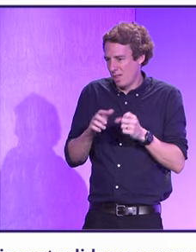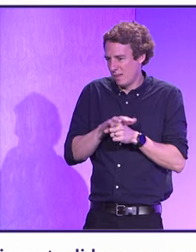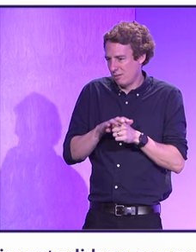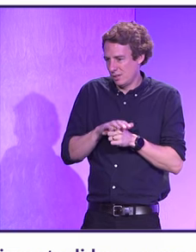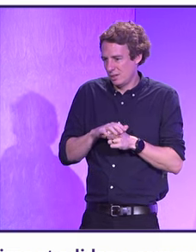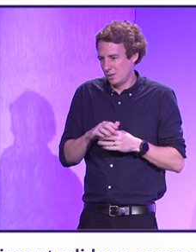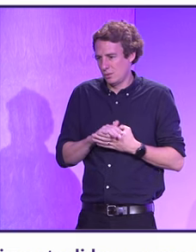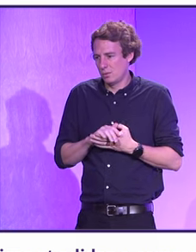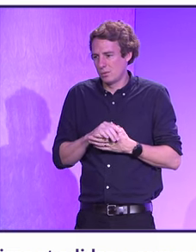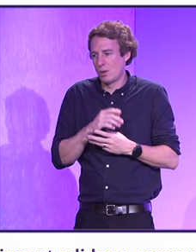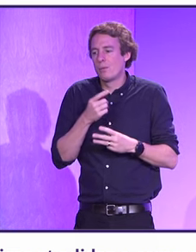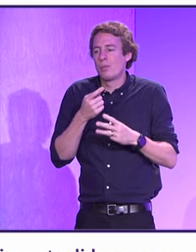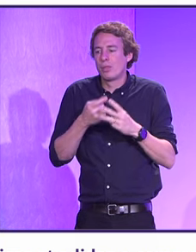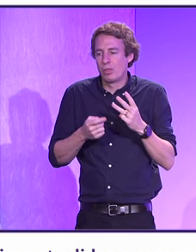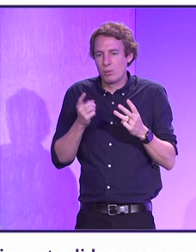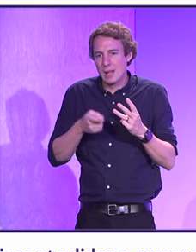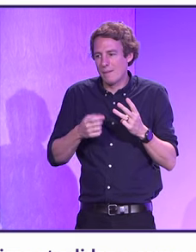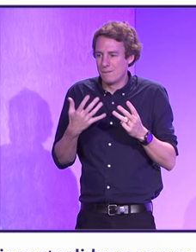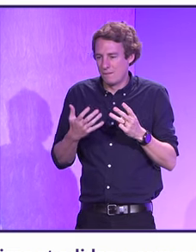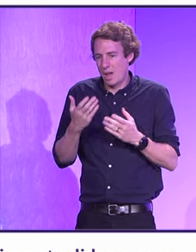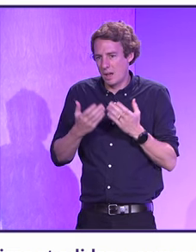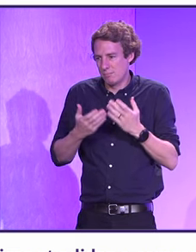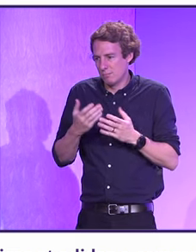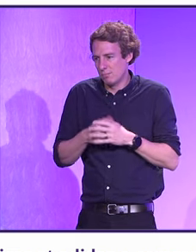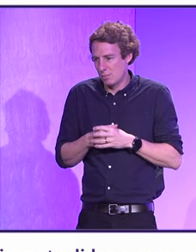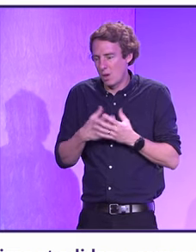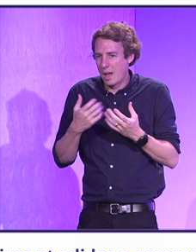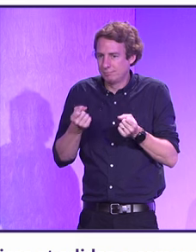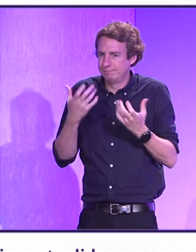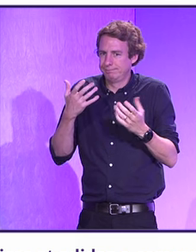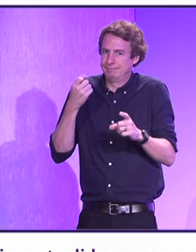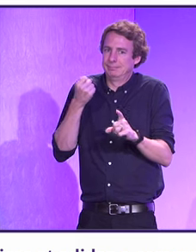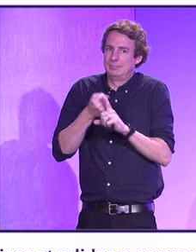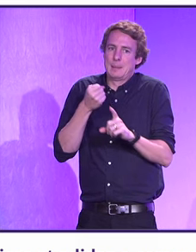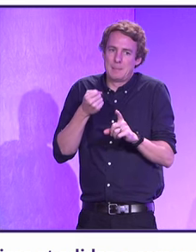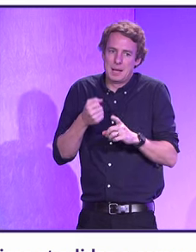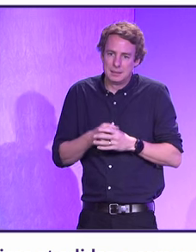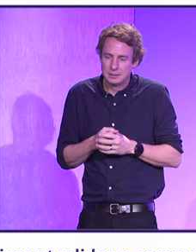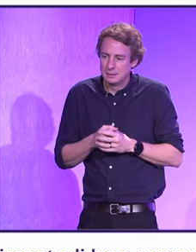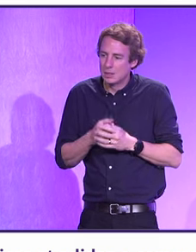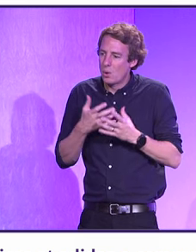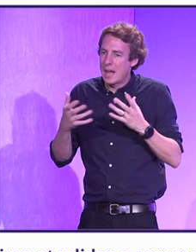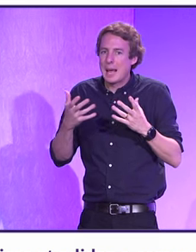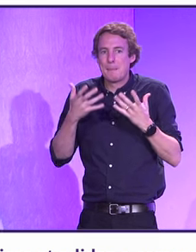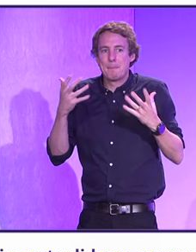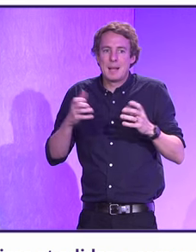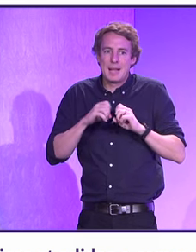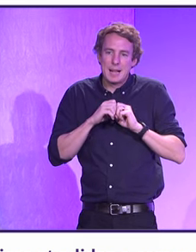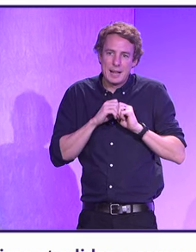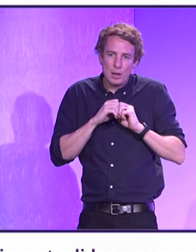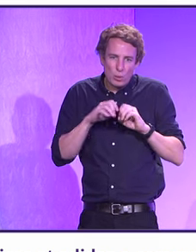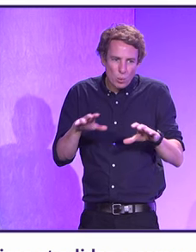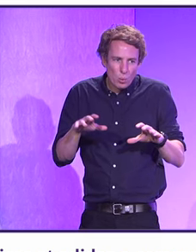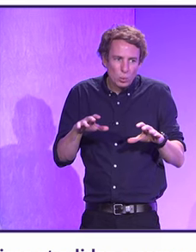Adidas. And imagine like whenever we have any of the bigger launches or any of the hype articles.